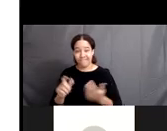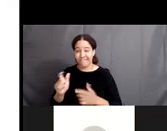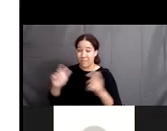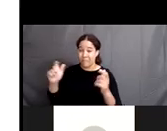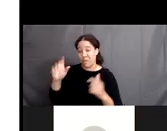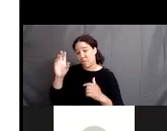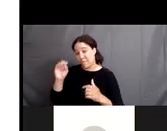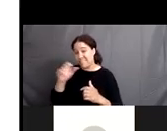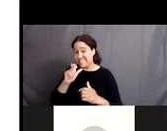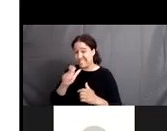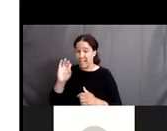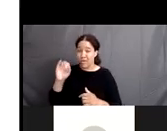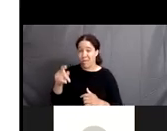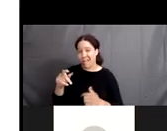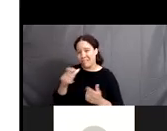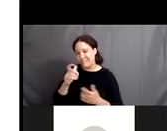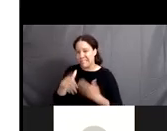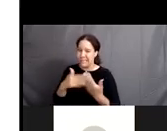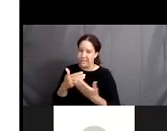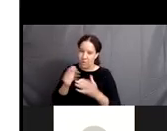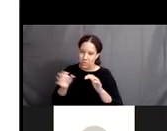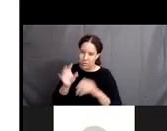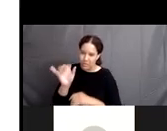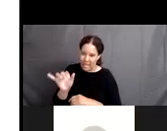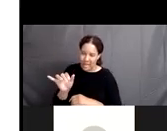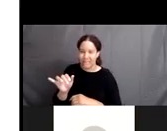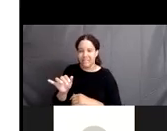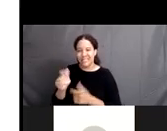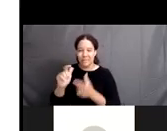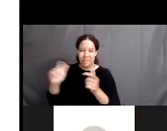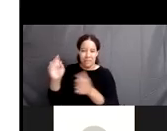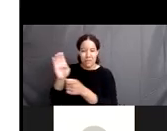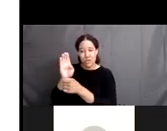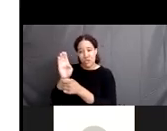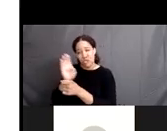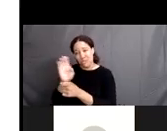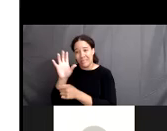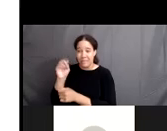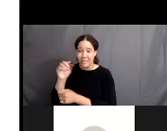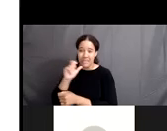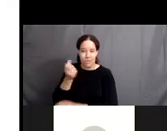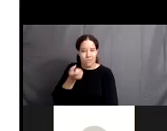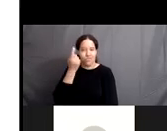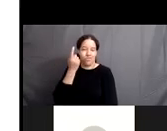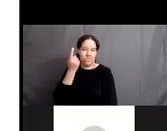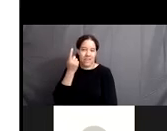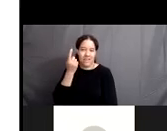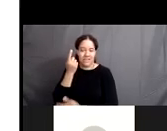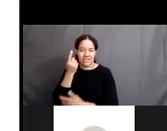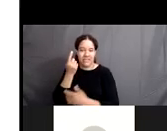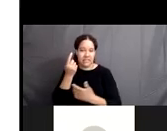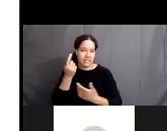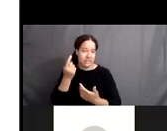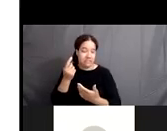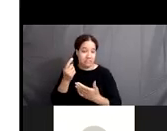do that. Not all companies are going to understand what it is to be a caregiver,